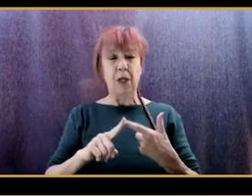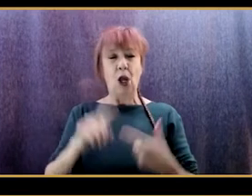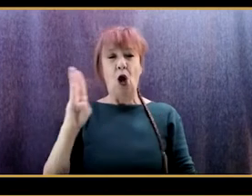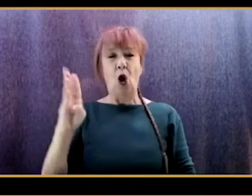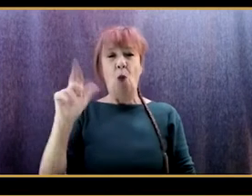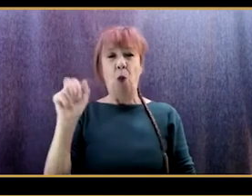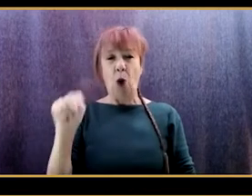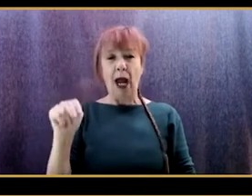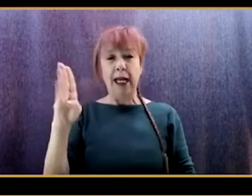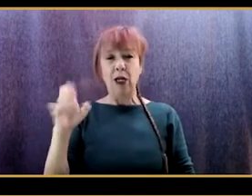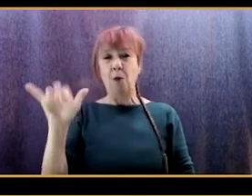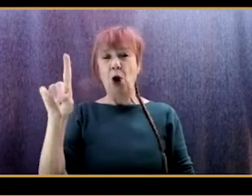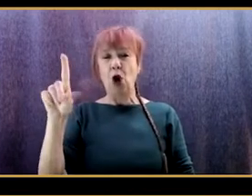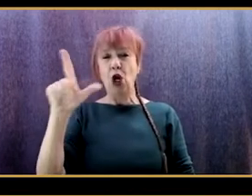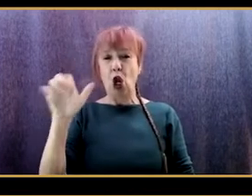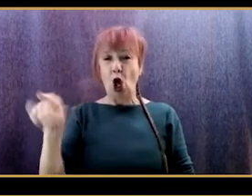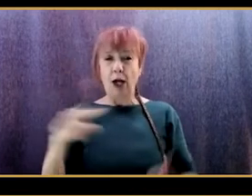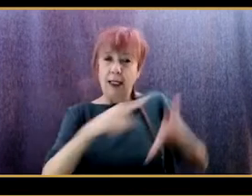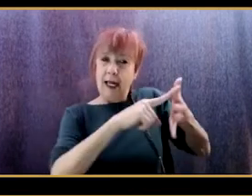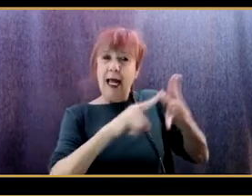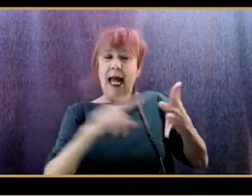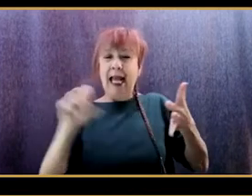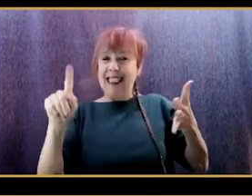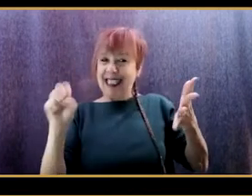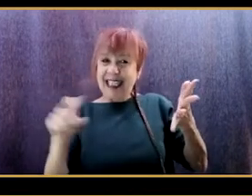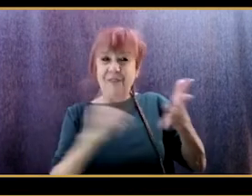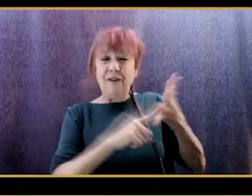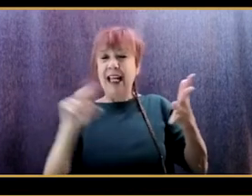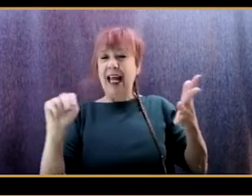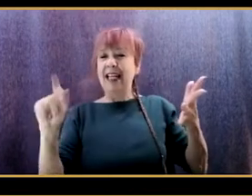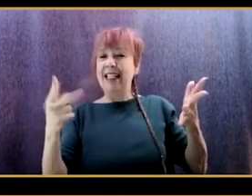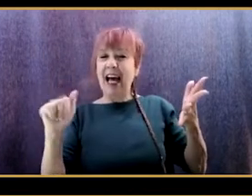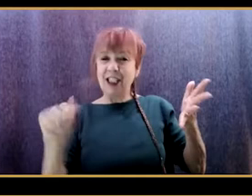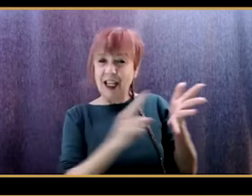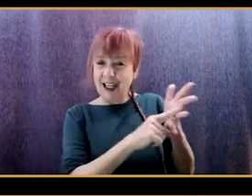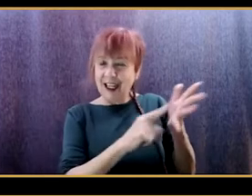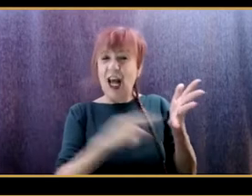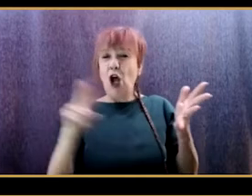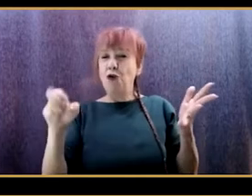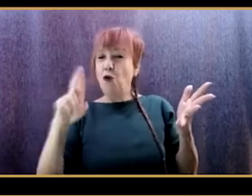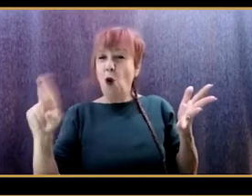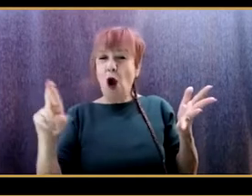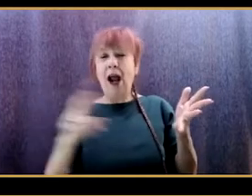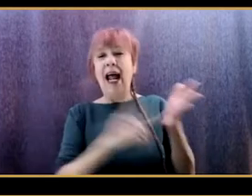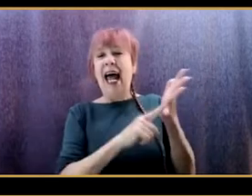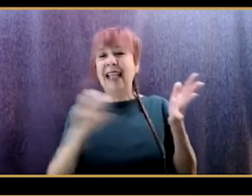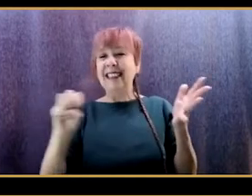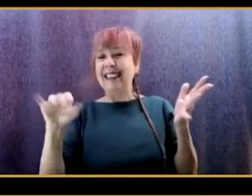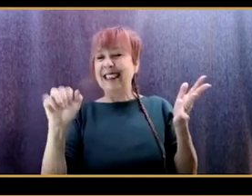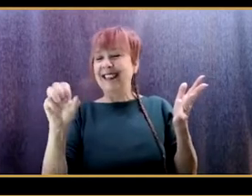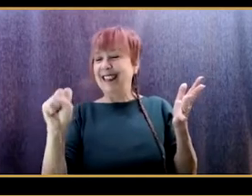Brian Birdlong, Steven Espada Dawson, Natasha Rau, Noor Hindi, and Simon Shea will be